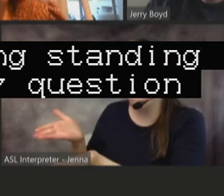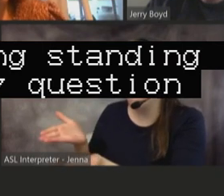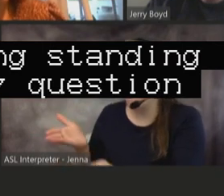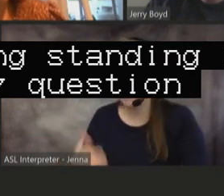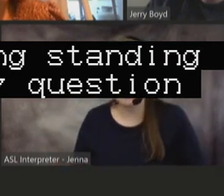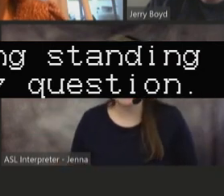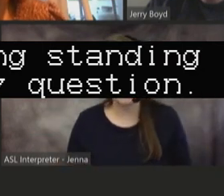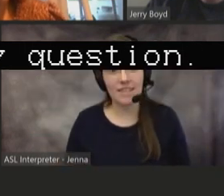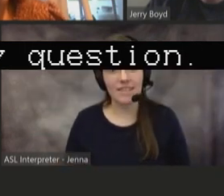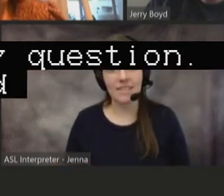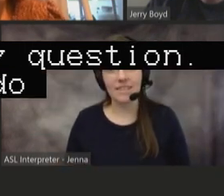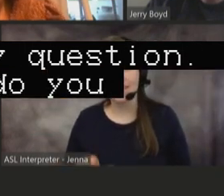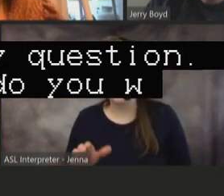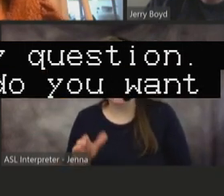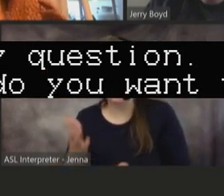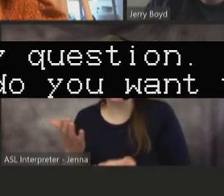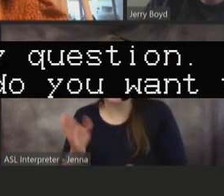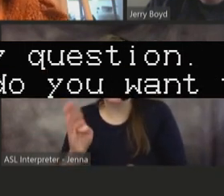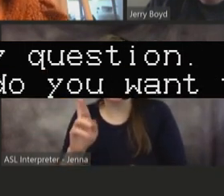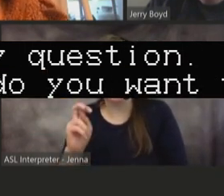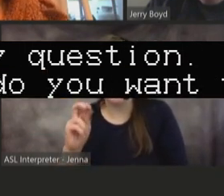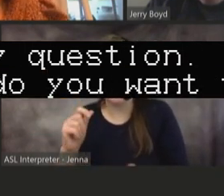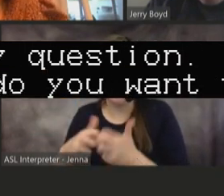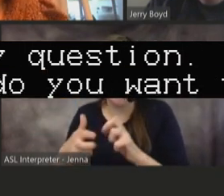one? Maybe she's having some microphone issues.